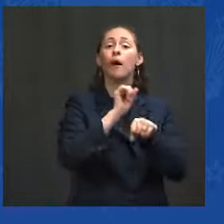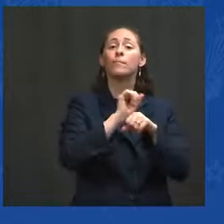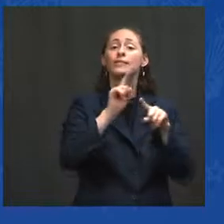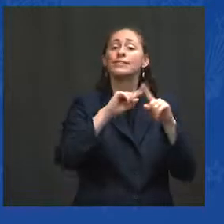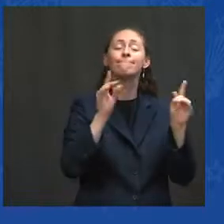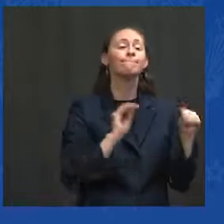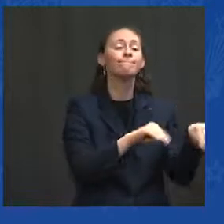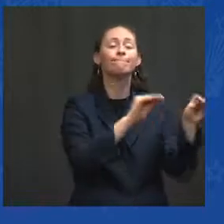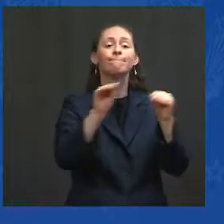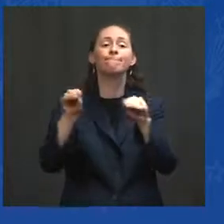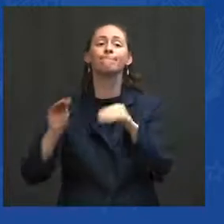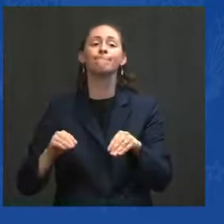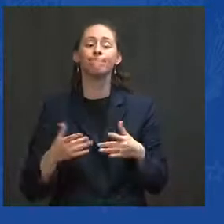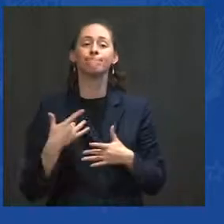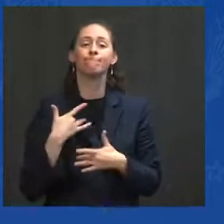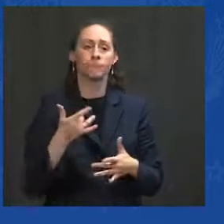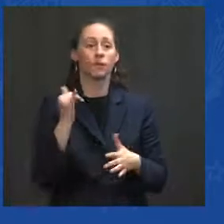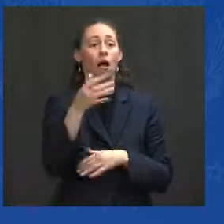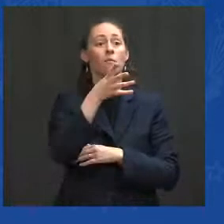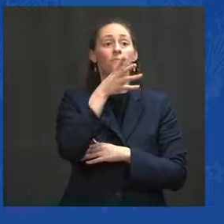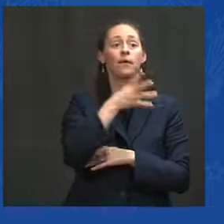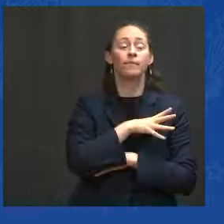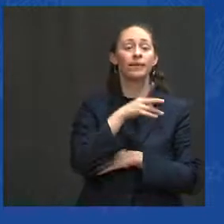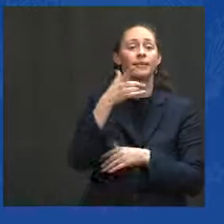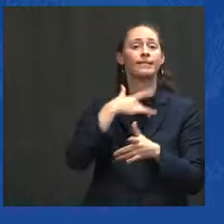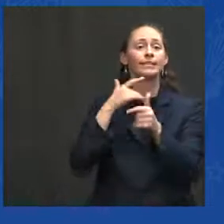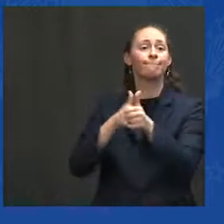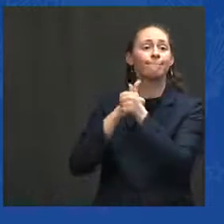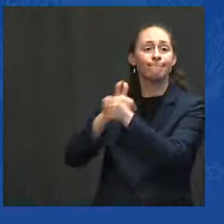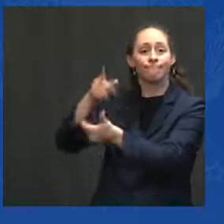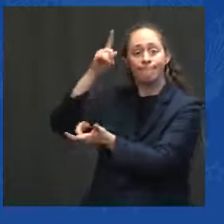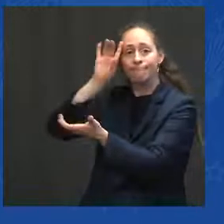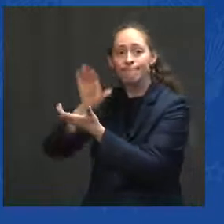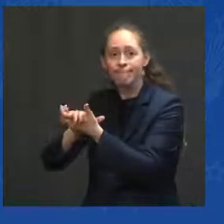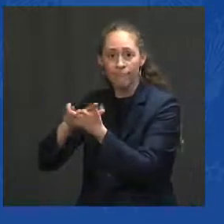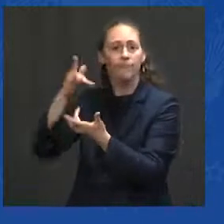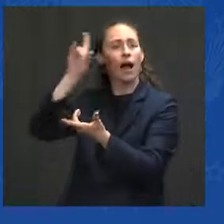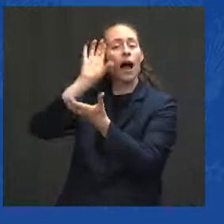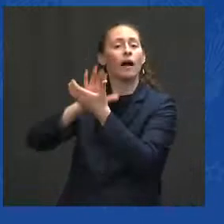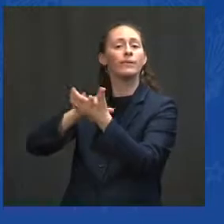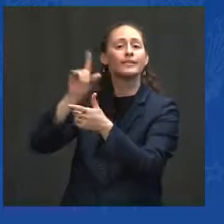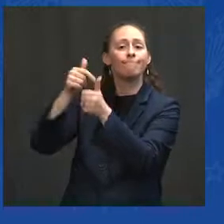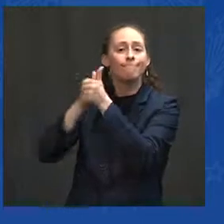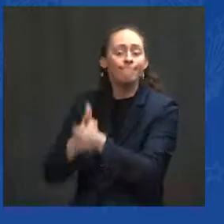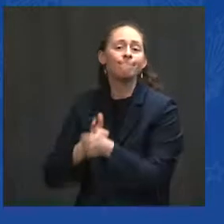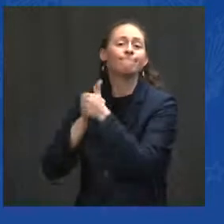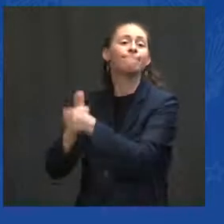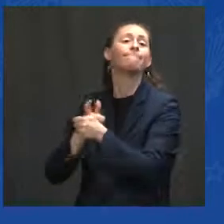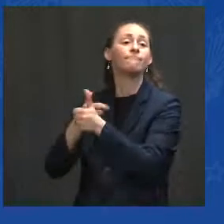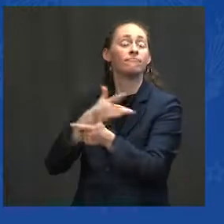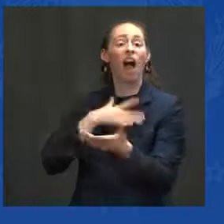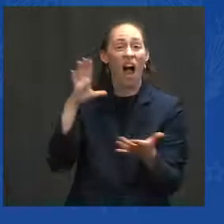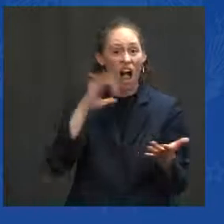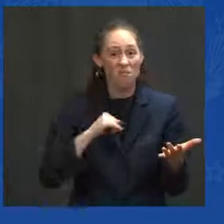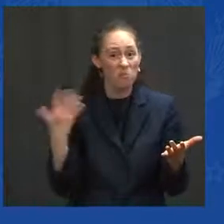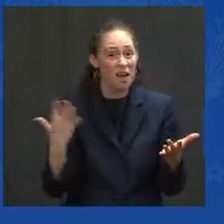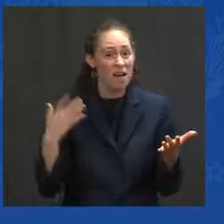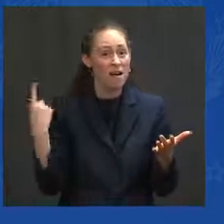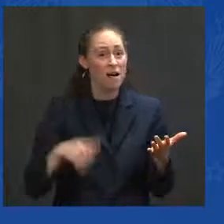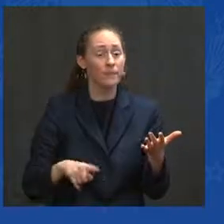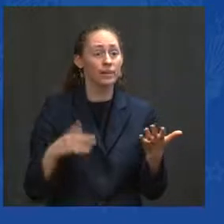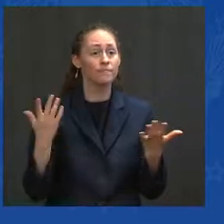woman in the military, her husband's following her, or vice versa. Guess what? If you're a